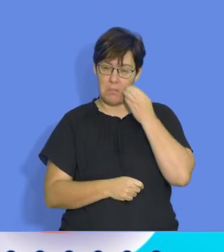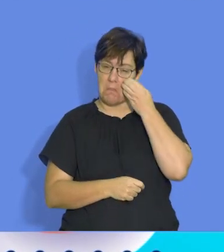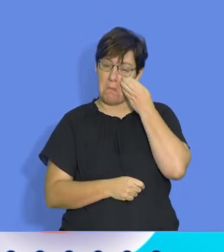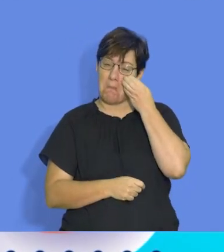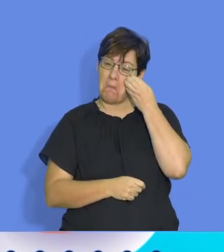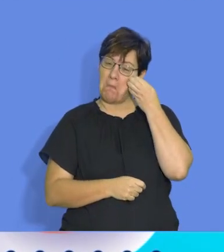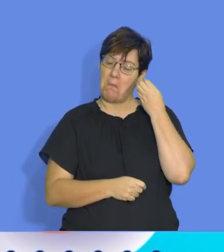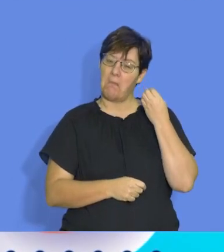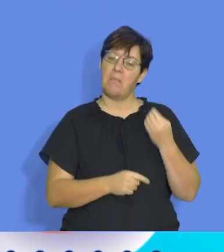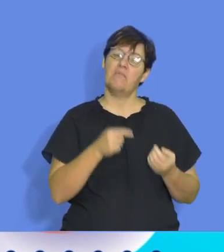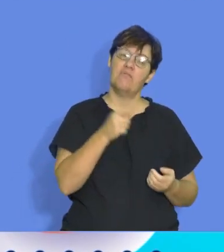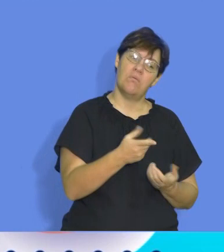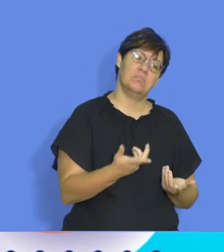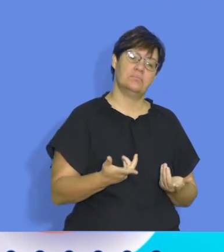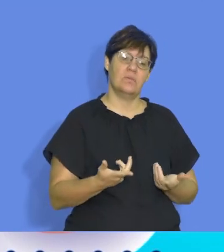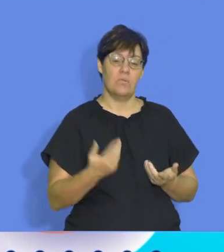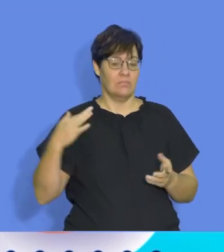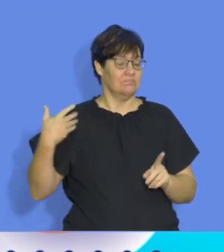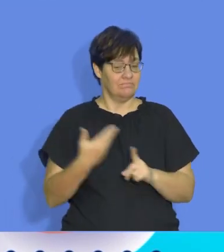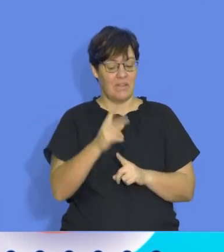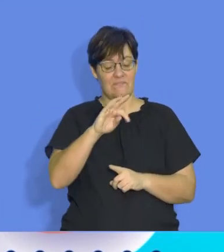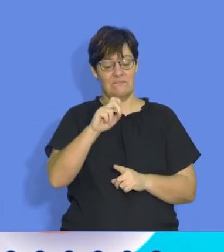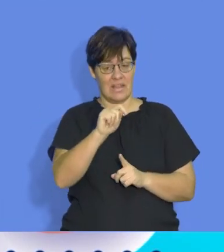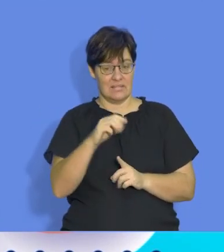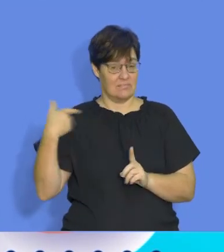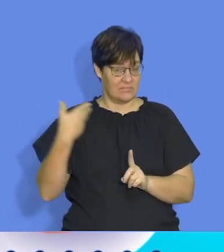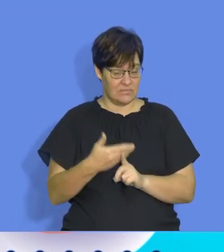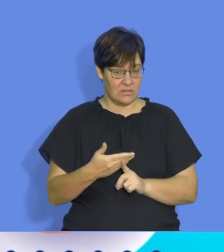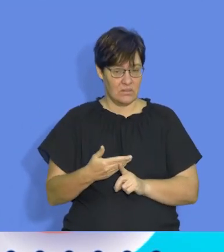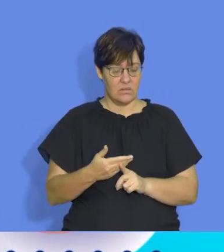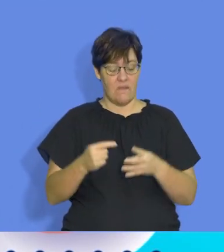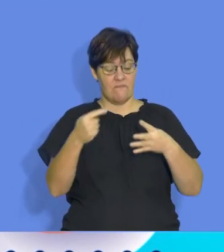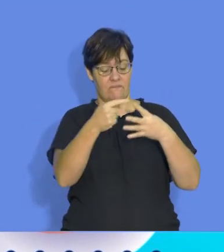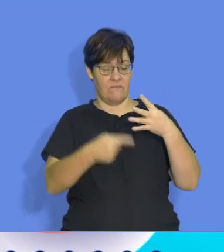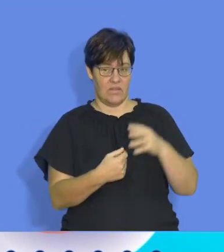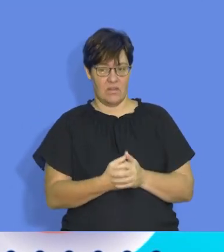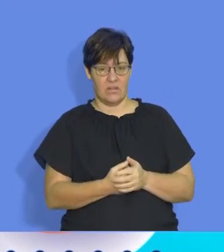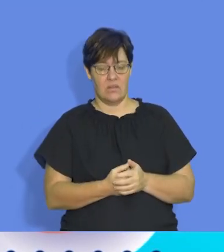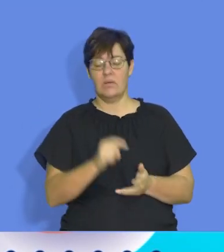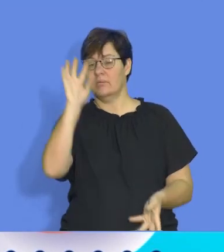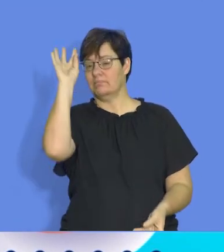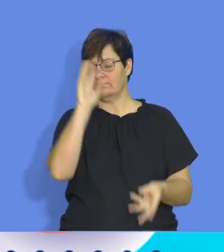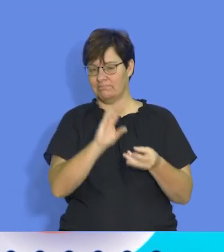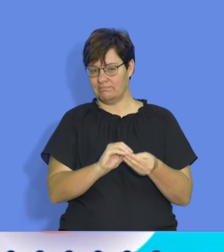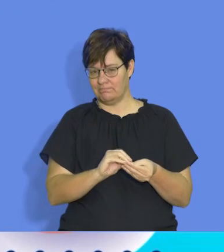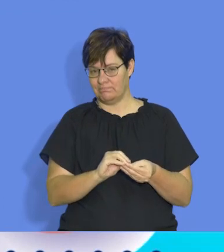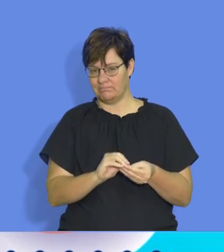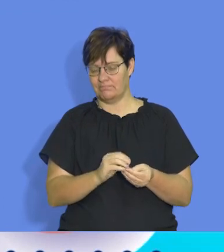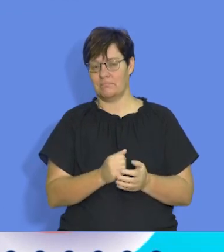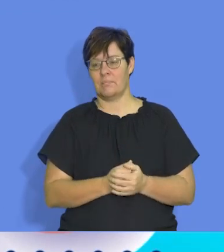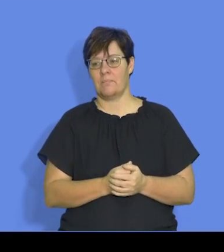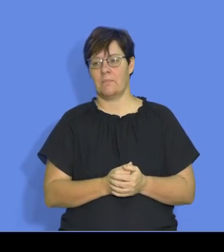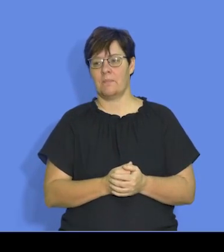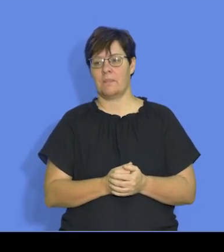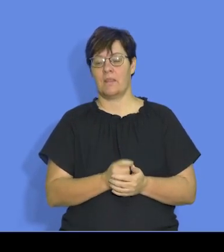So, in terms of what we've done for VAT so far, we find the following. Let's recap what we've done in this segment.